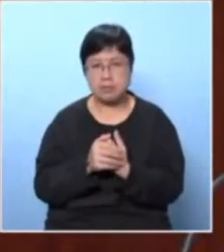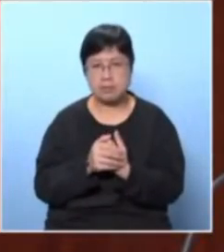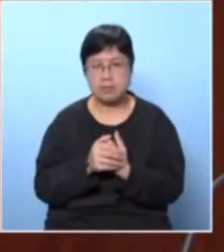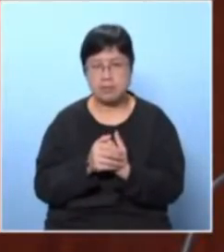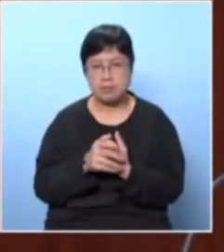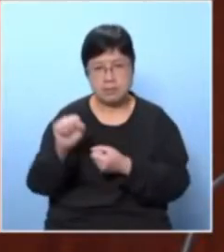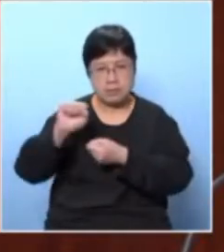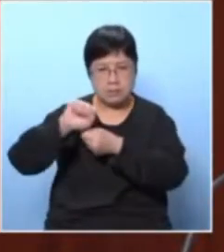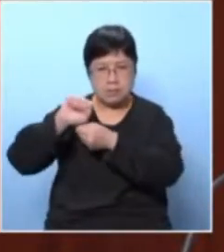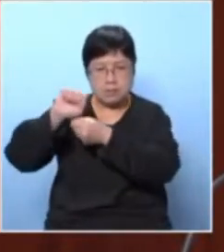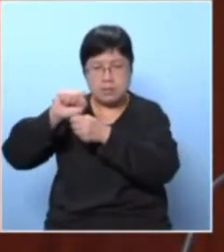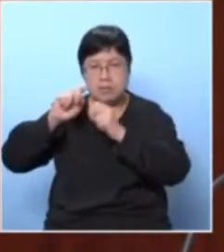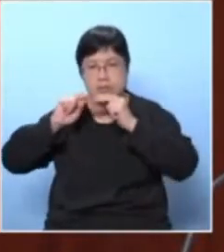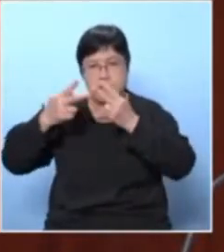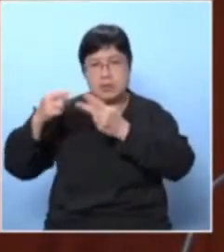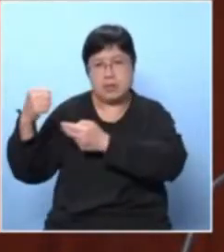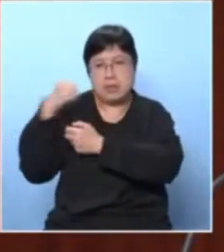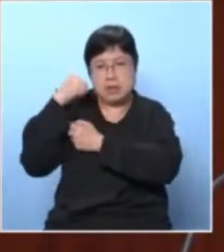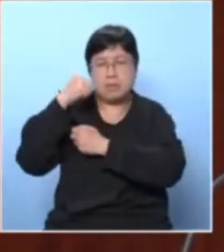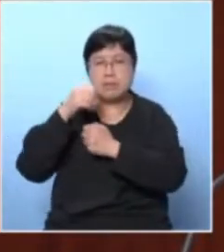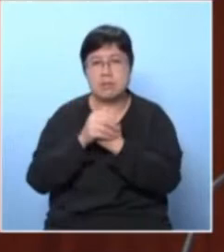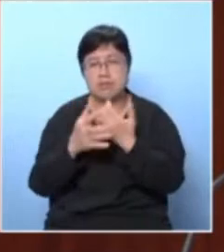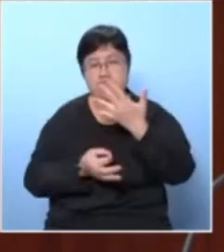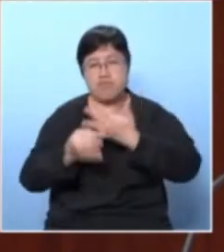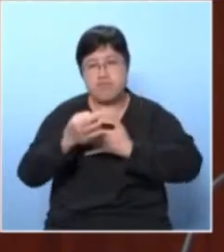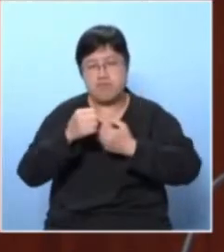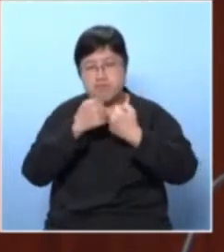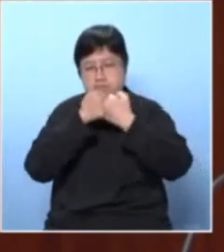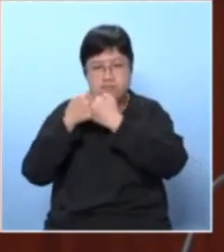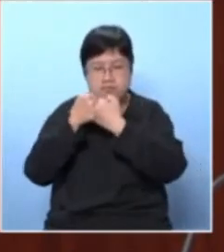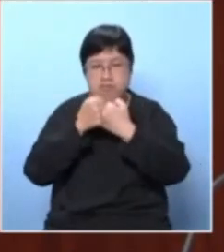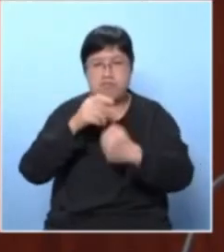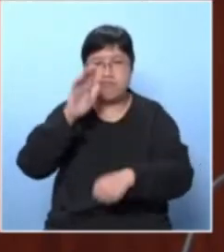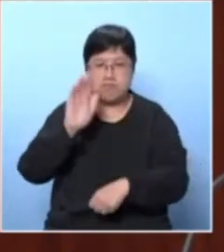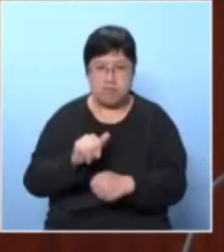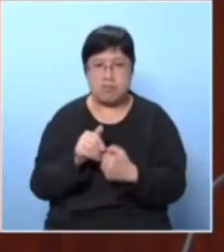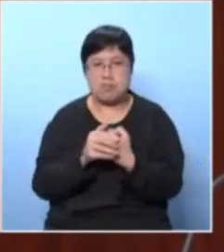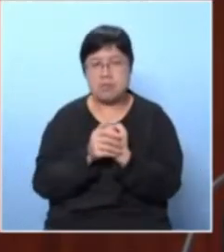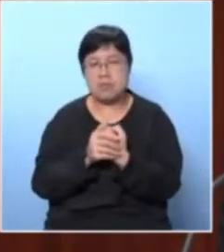to enable direct point-to-point hospital transfer of patients for better support.